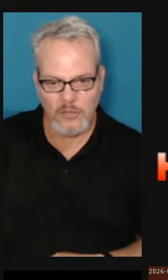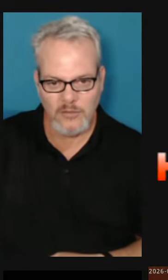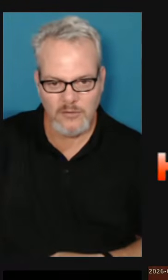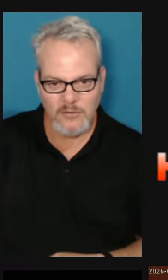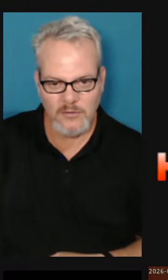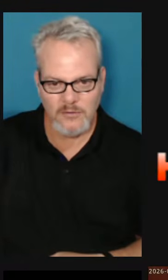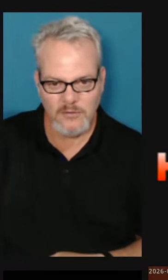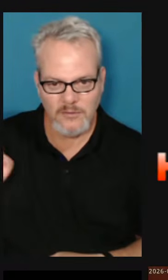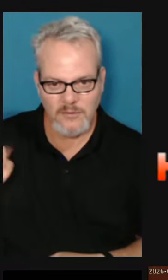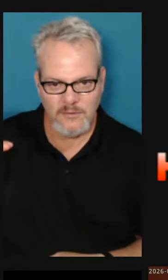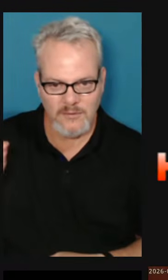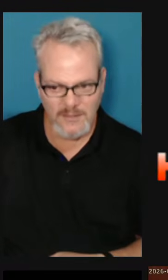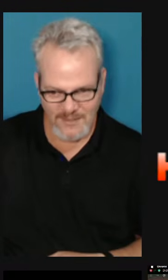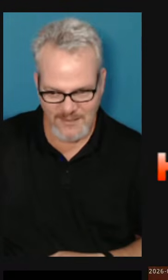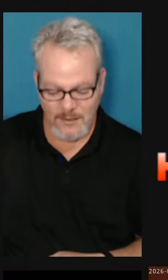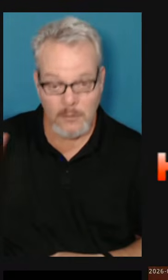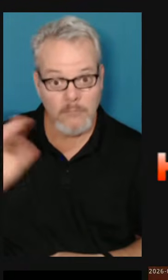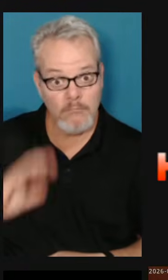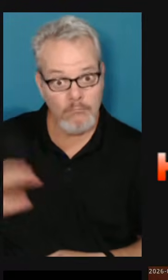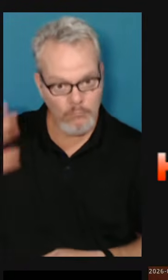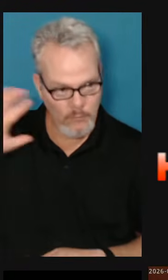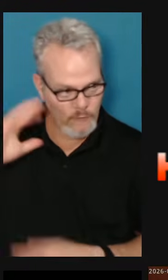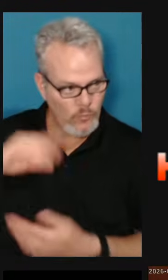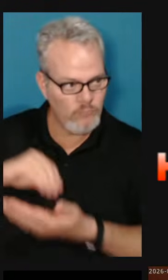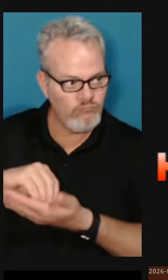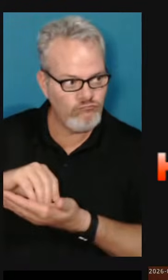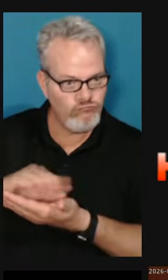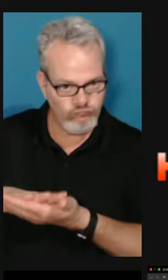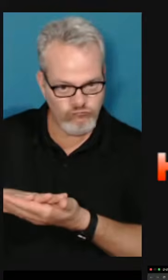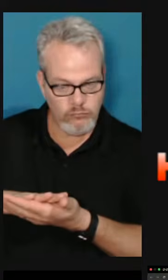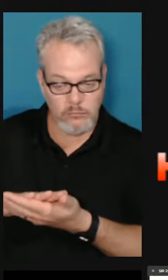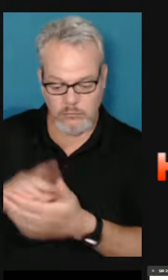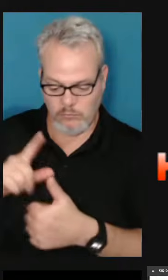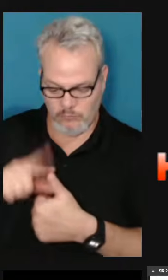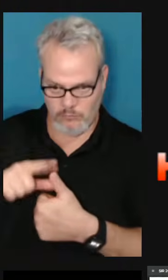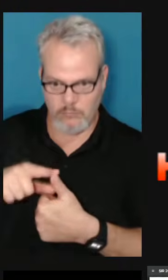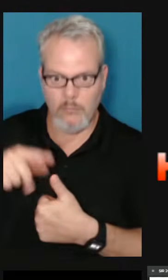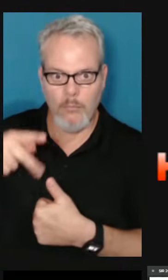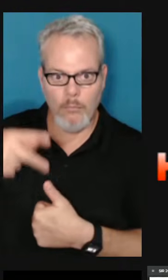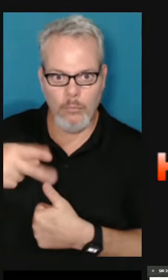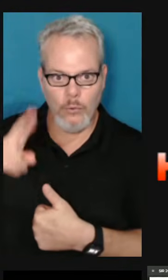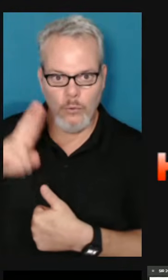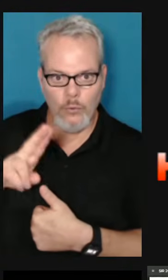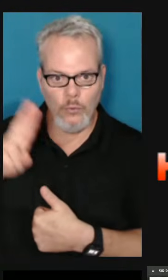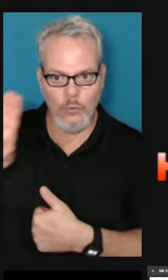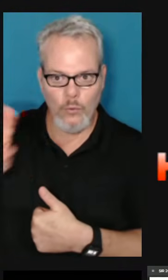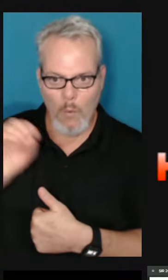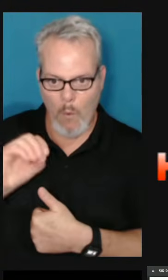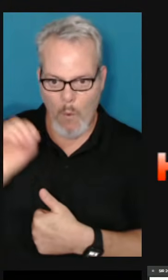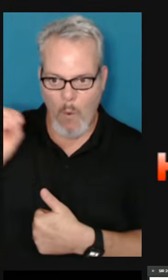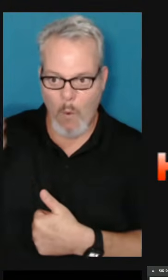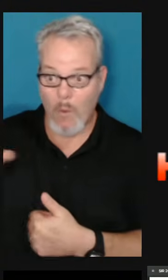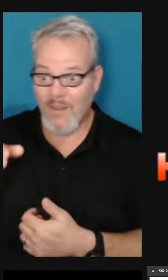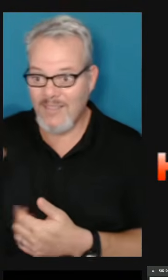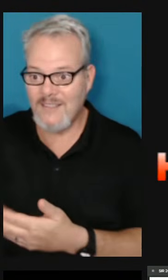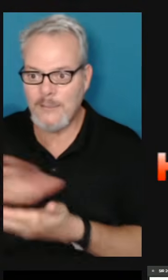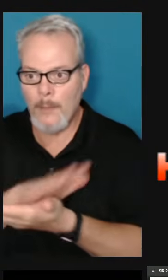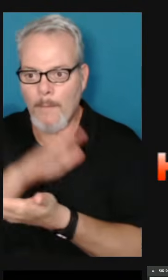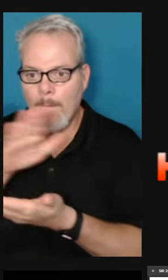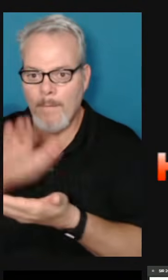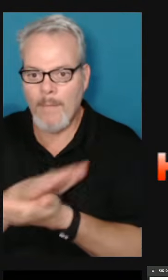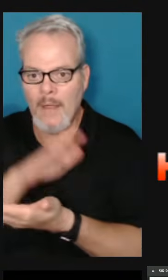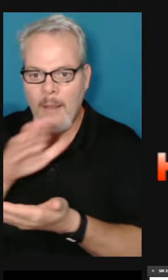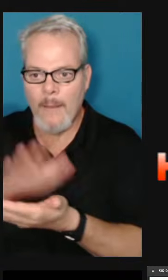before at Puʻuʻōʻō. And I'll note it here. This is professional paper or